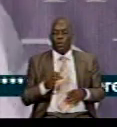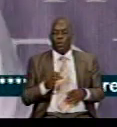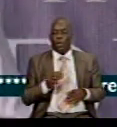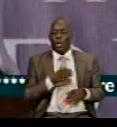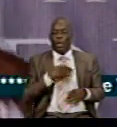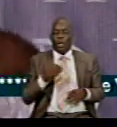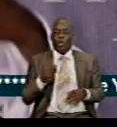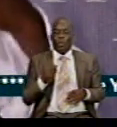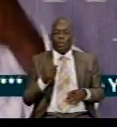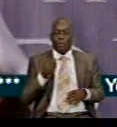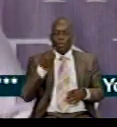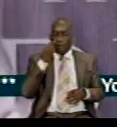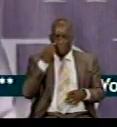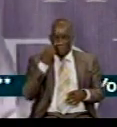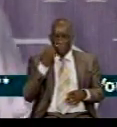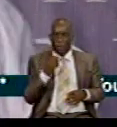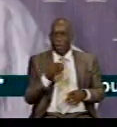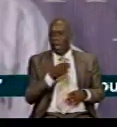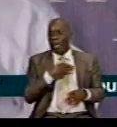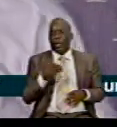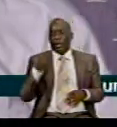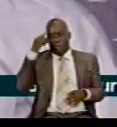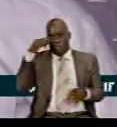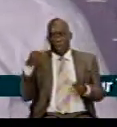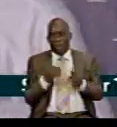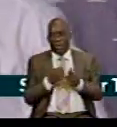catarrh. I thought maybe the thing was just normal cough and catarrh.